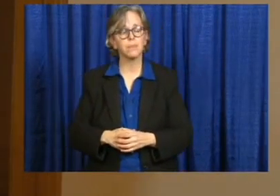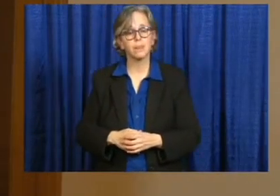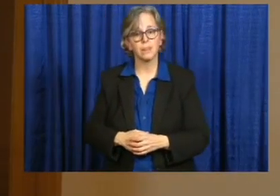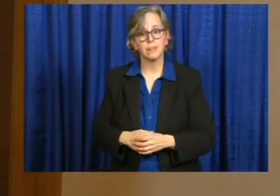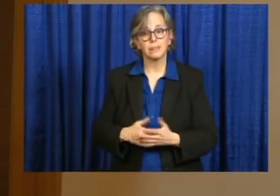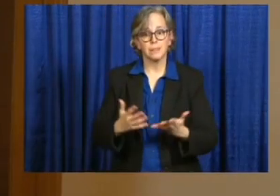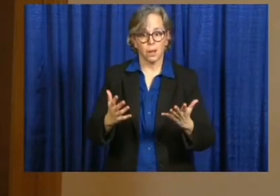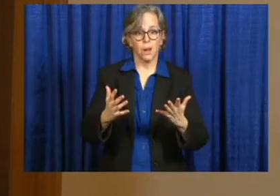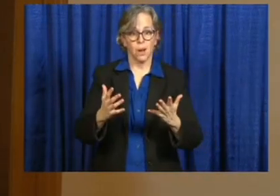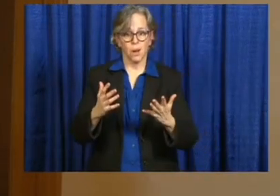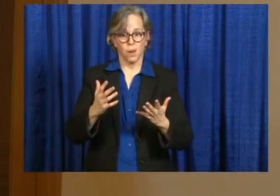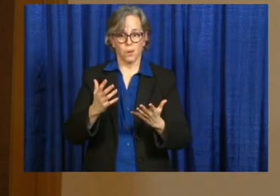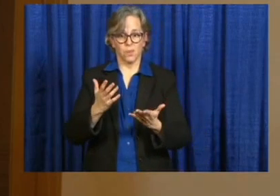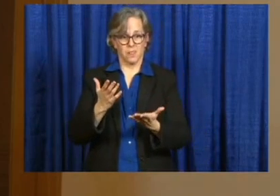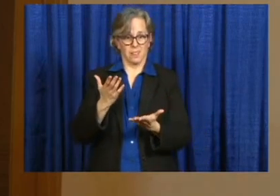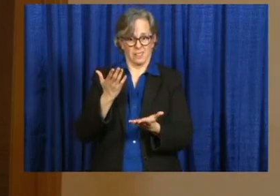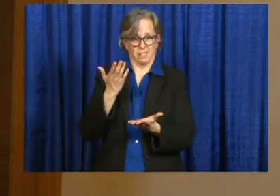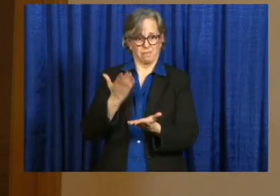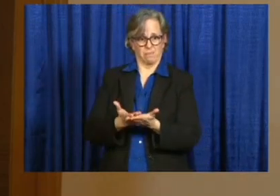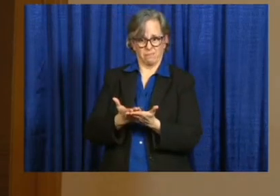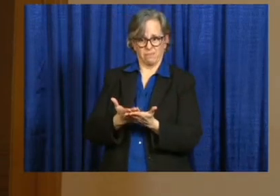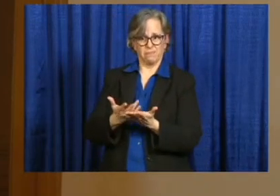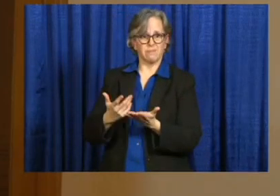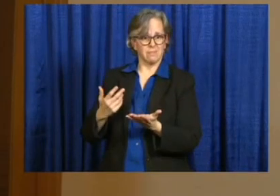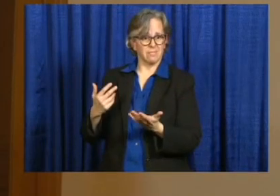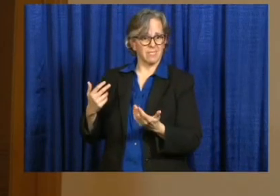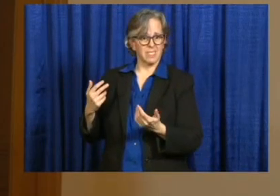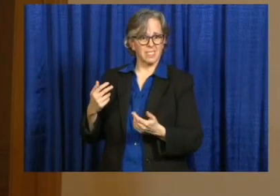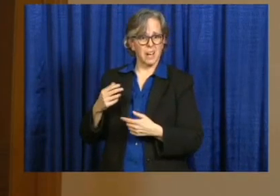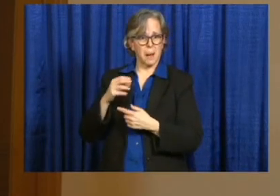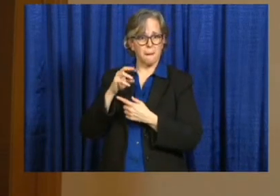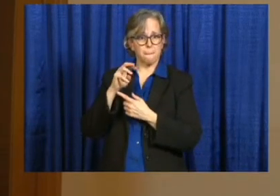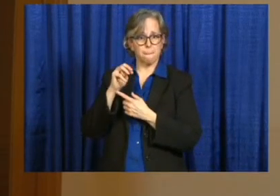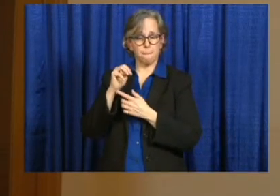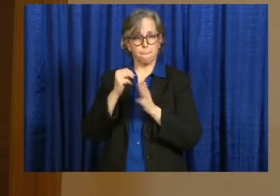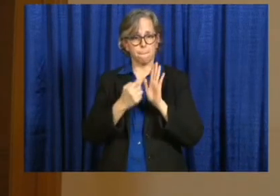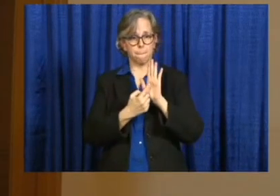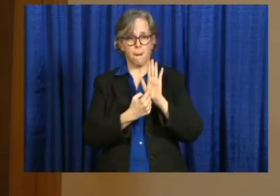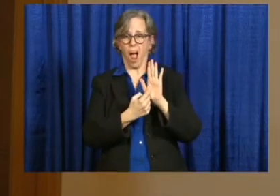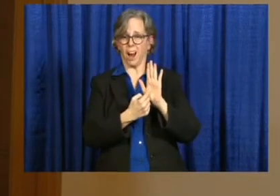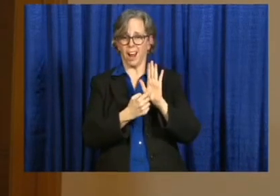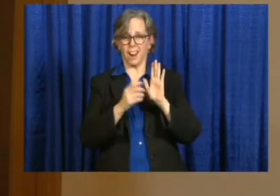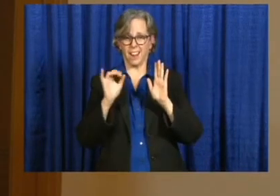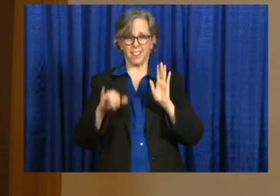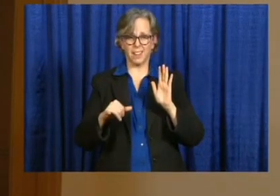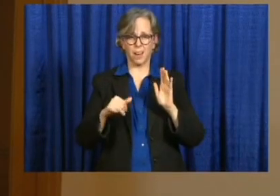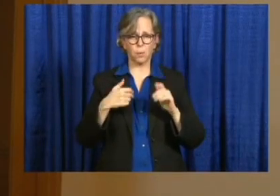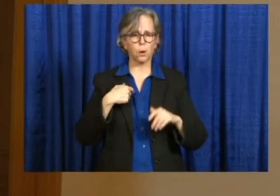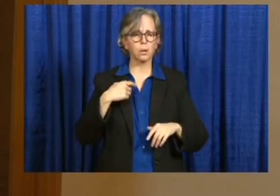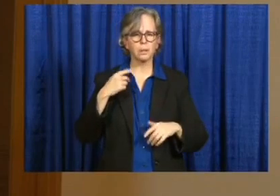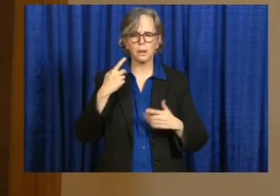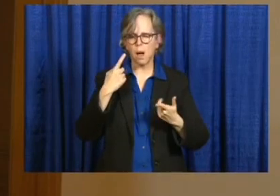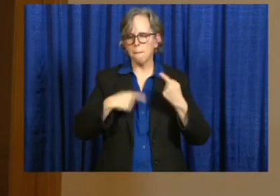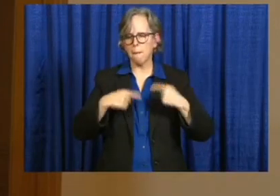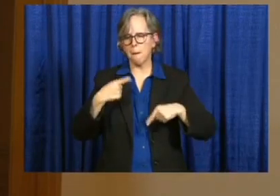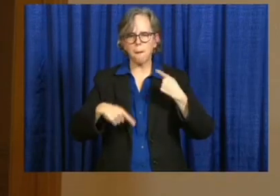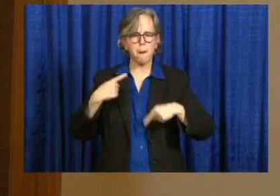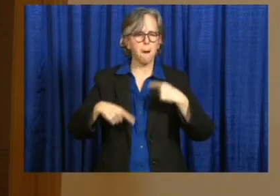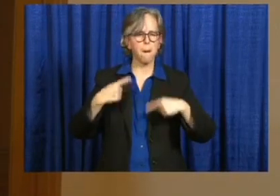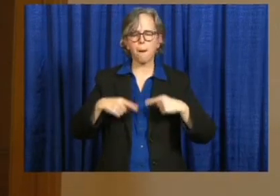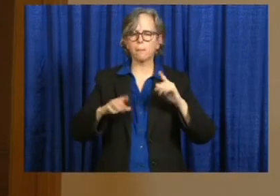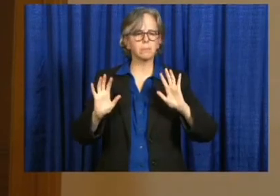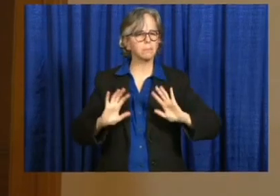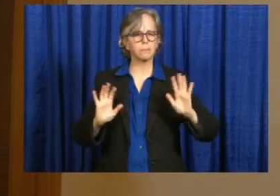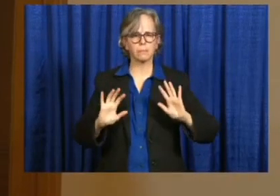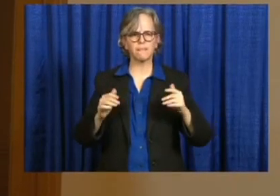People talk a lot about the modeling, and again, you'll hear debates go on and on. I feel very confident that we're using the